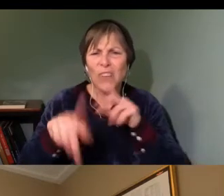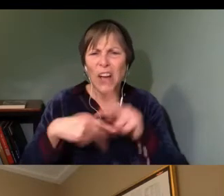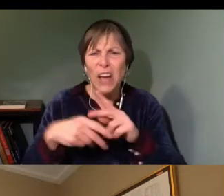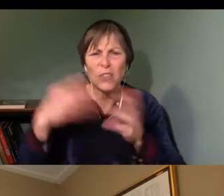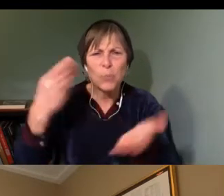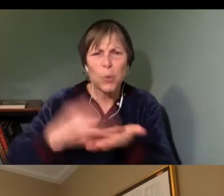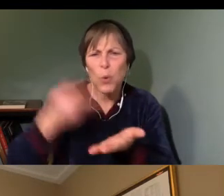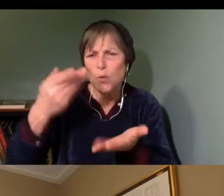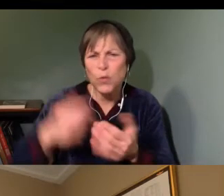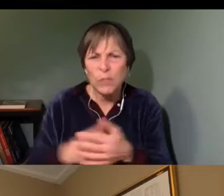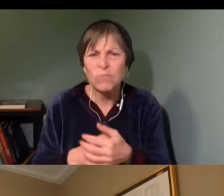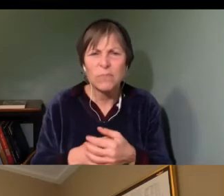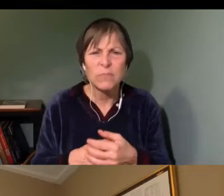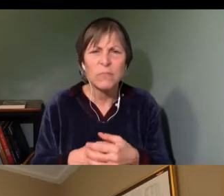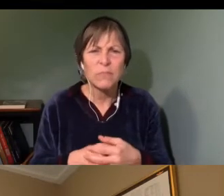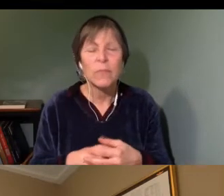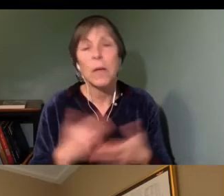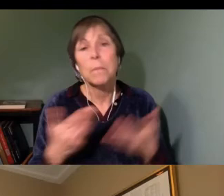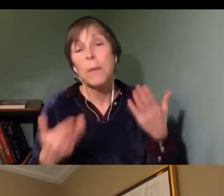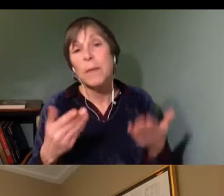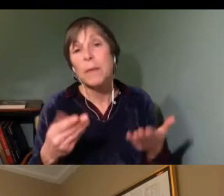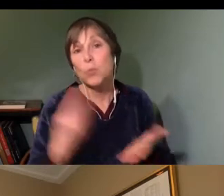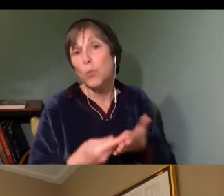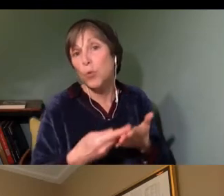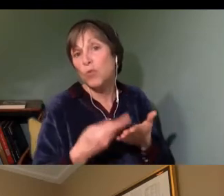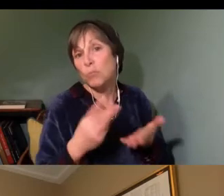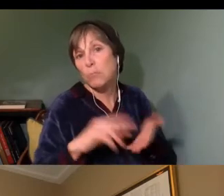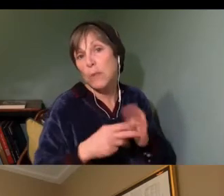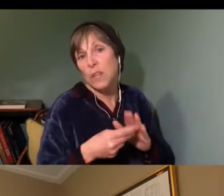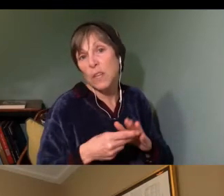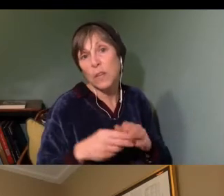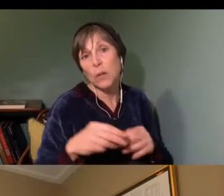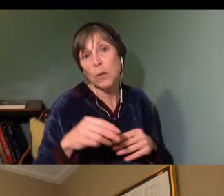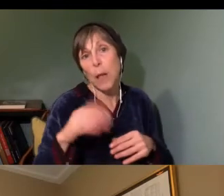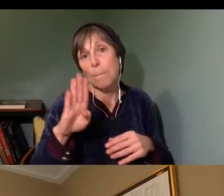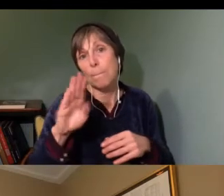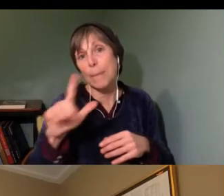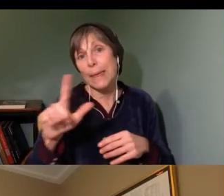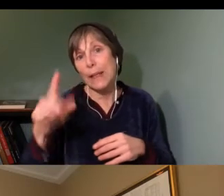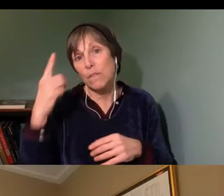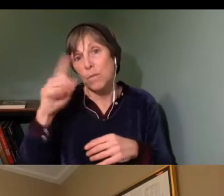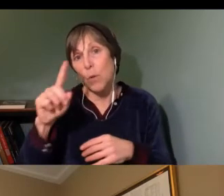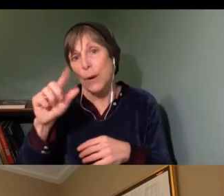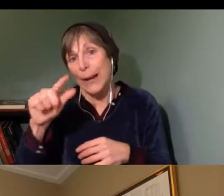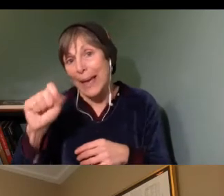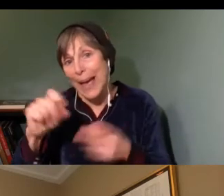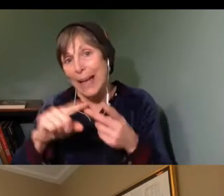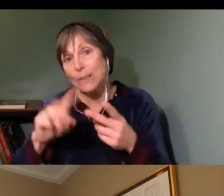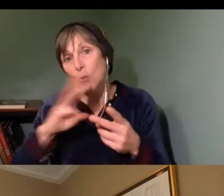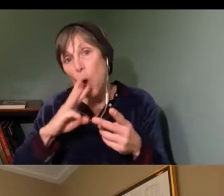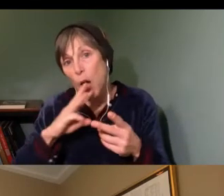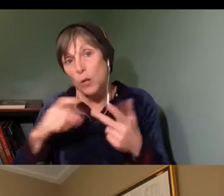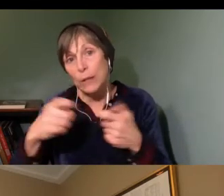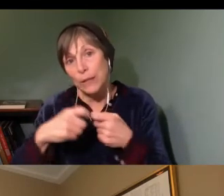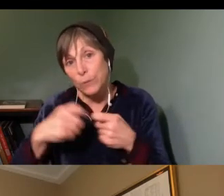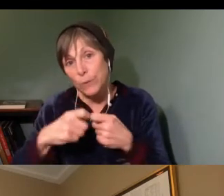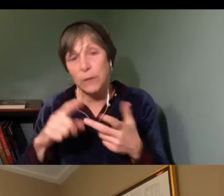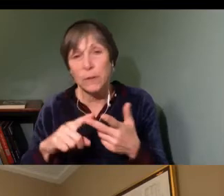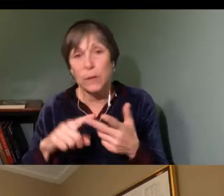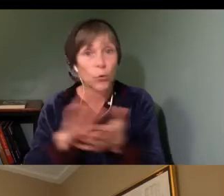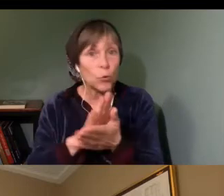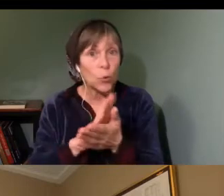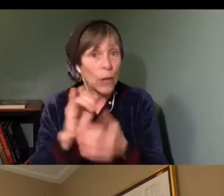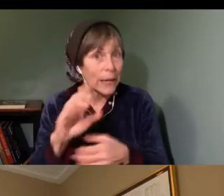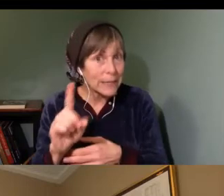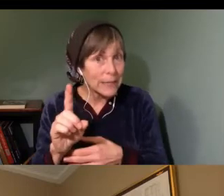residency so it could be um a utility bill it could be a school id so on the back of our